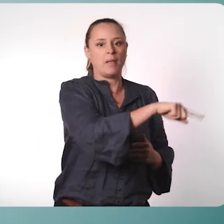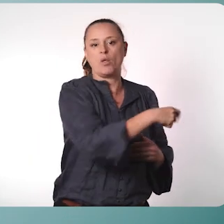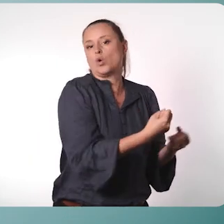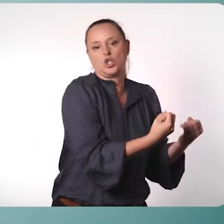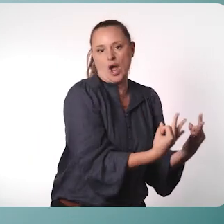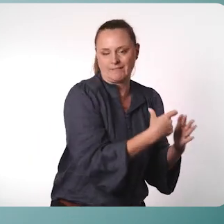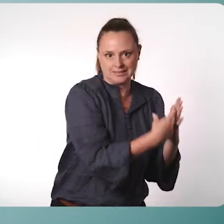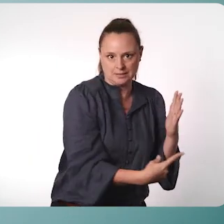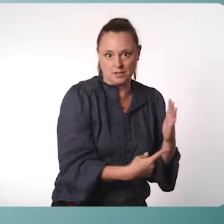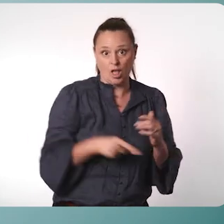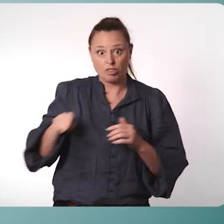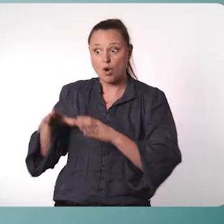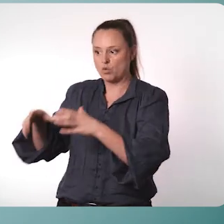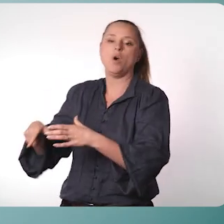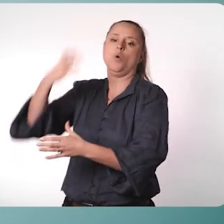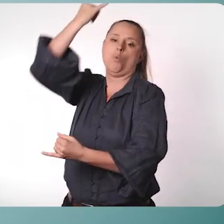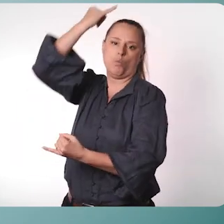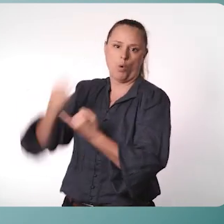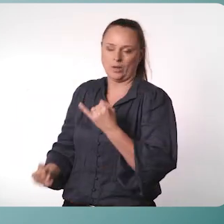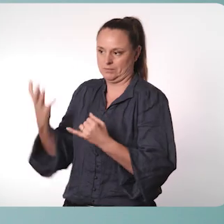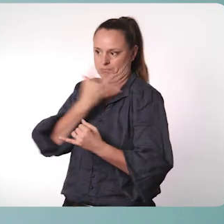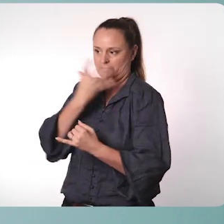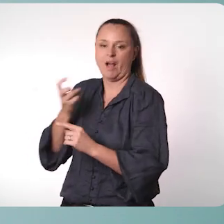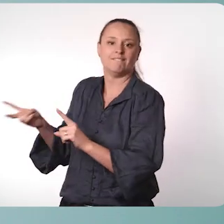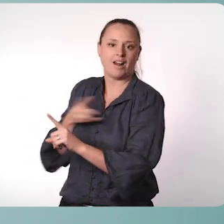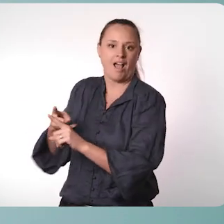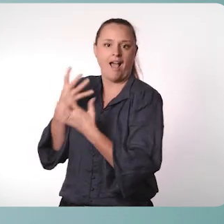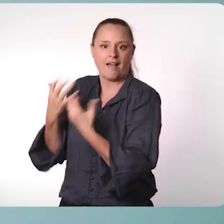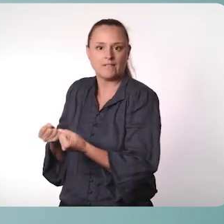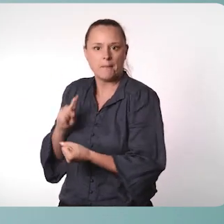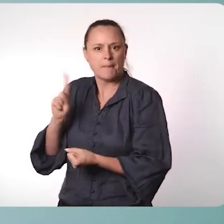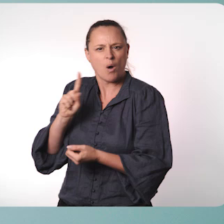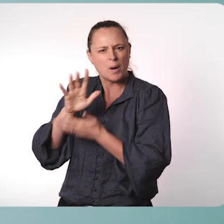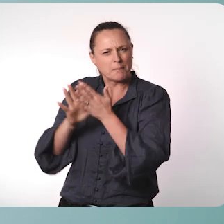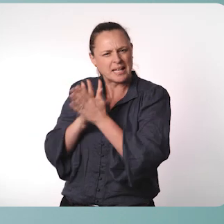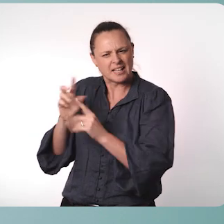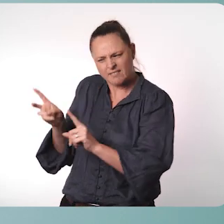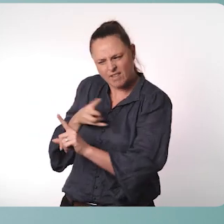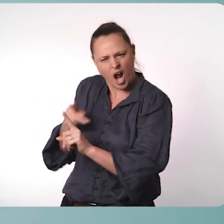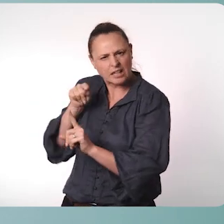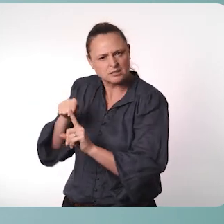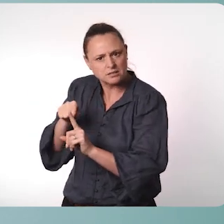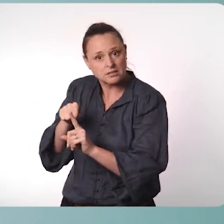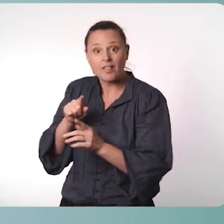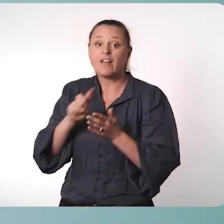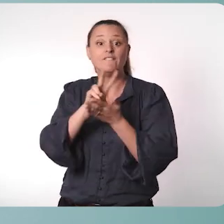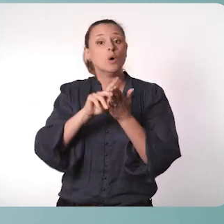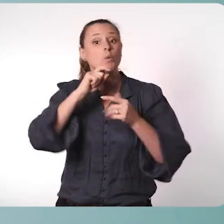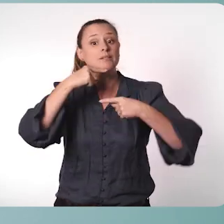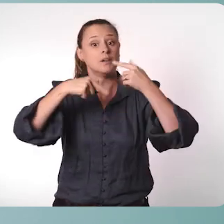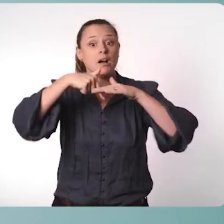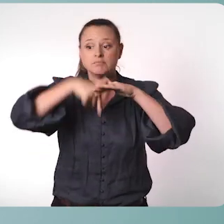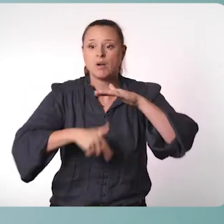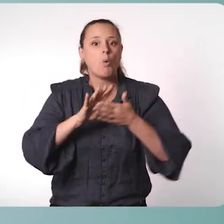disabilities? But what exactly do we mean by violence? In this video, we'll define violence and what drives violence.